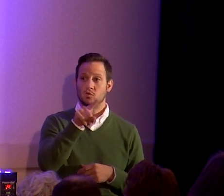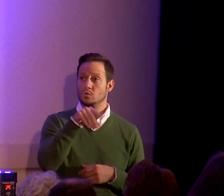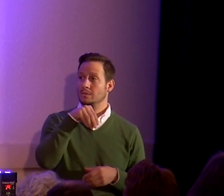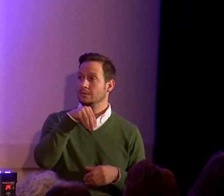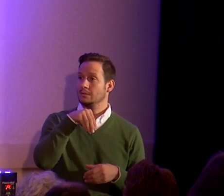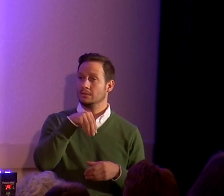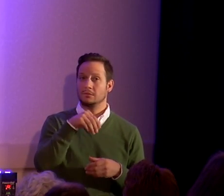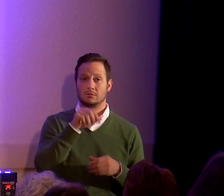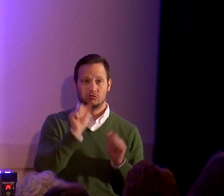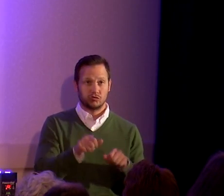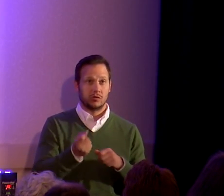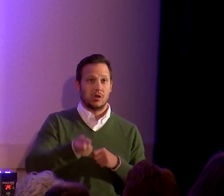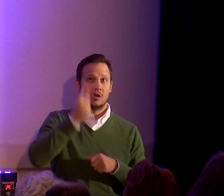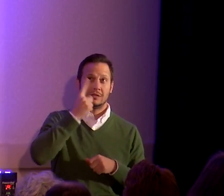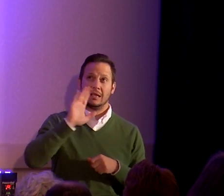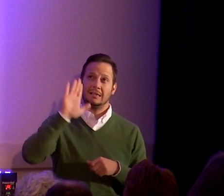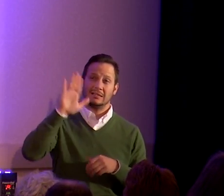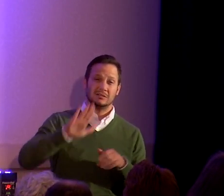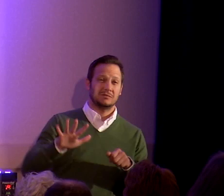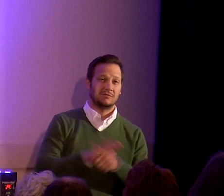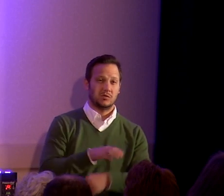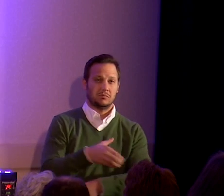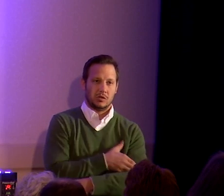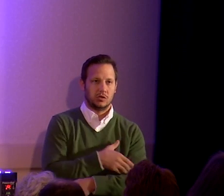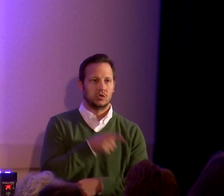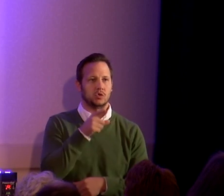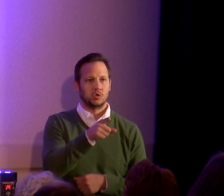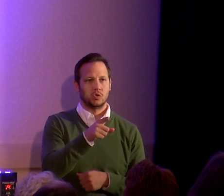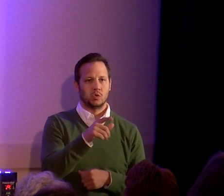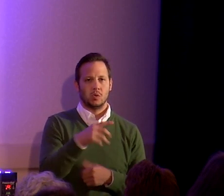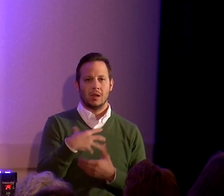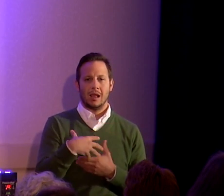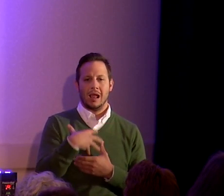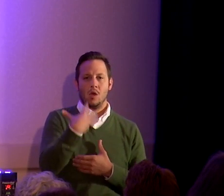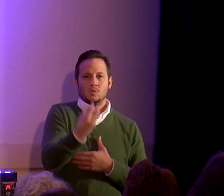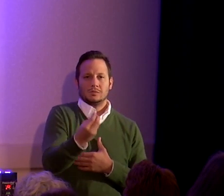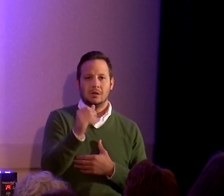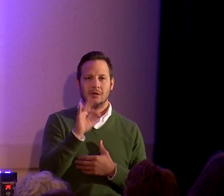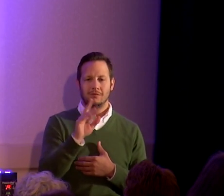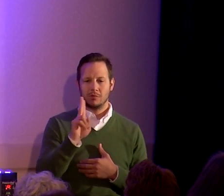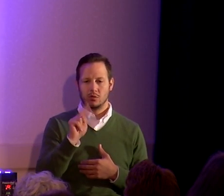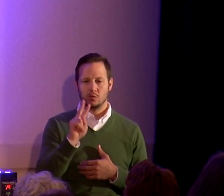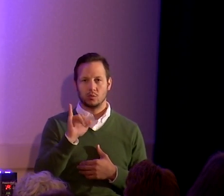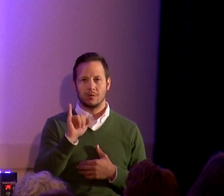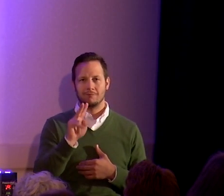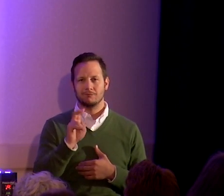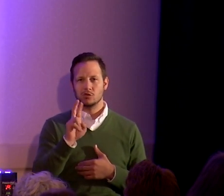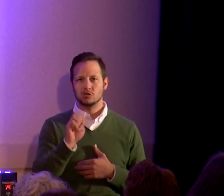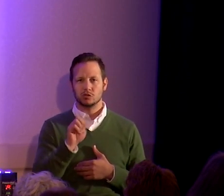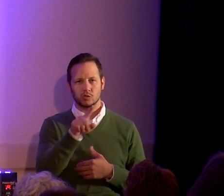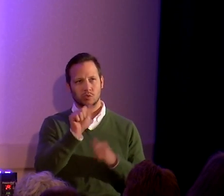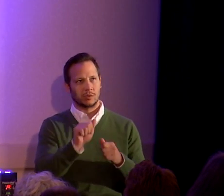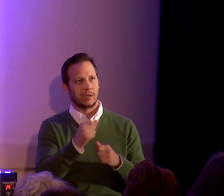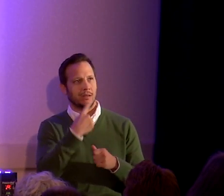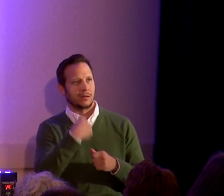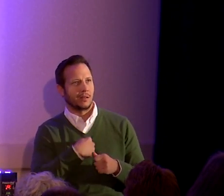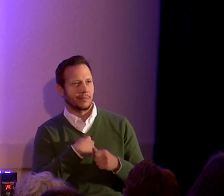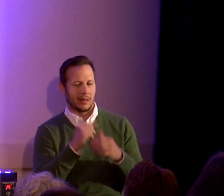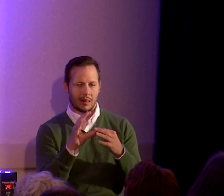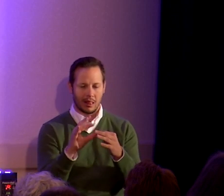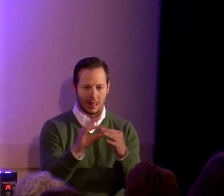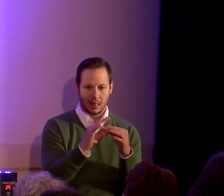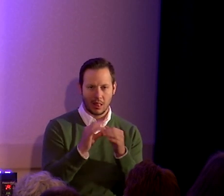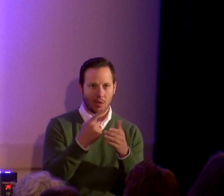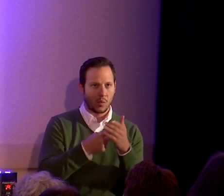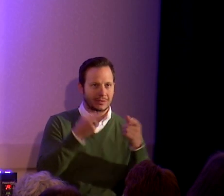place to understand that omnipotent being, you would effectively be outside of the universe, able to tell me what every single quark-gluon interaction